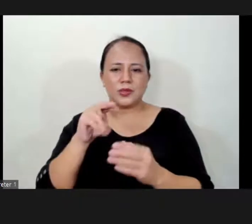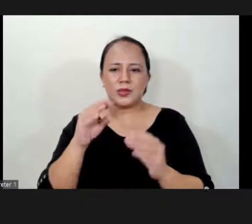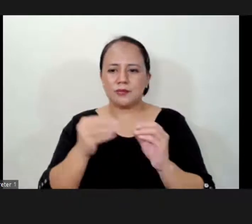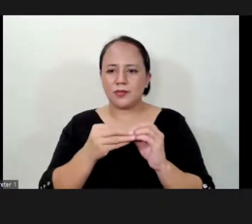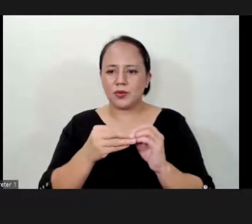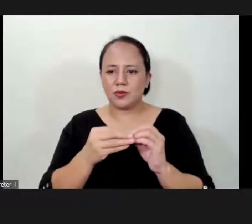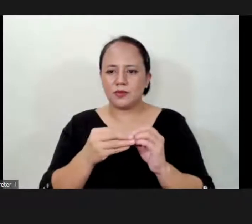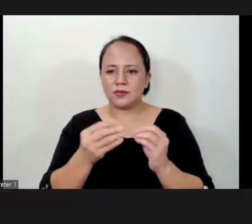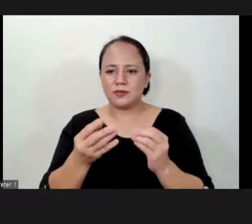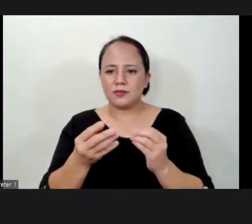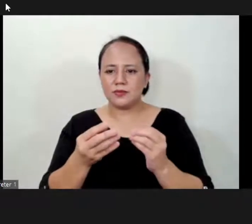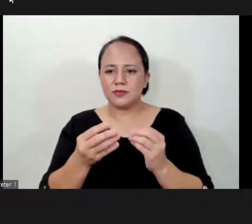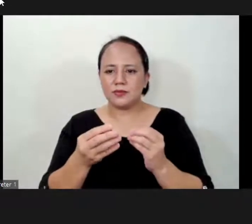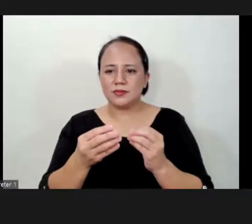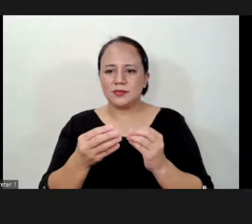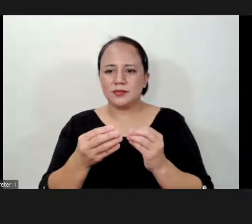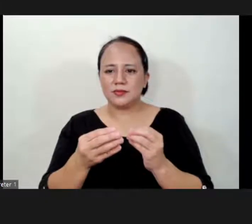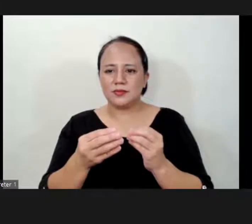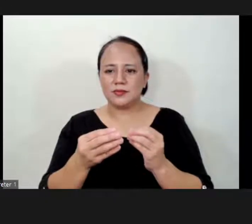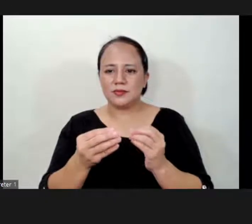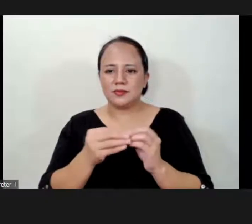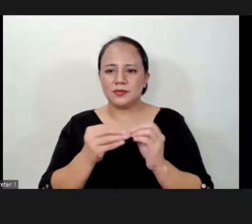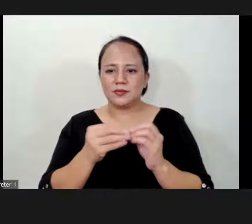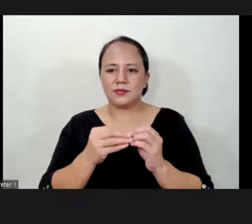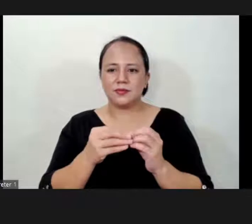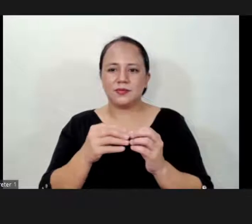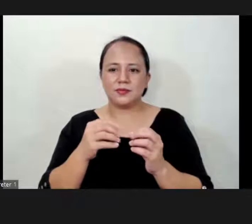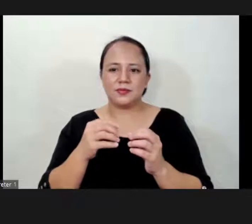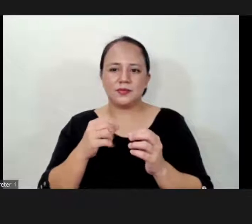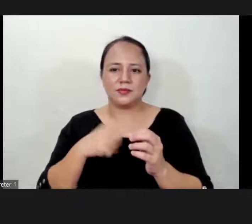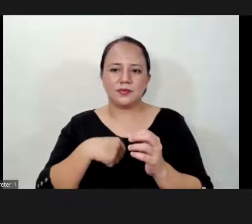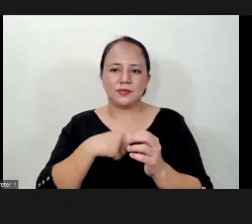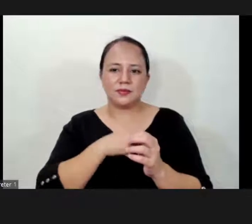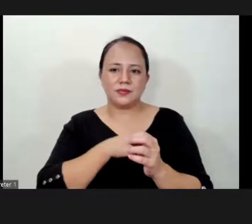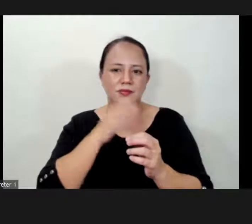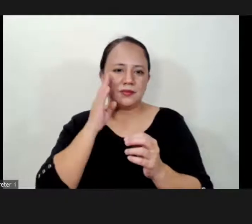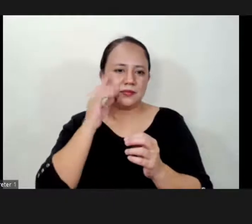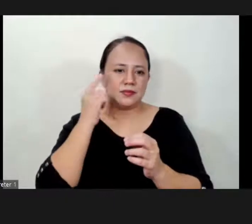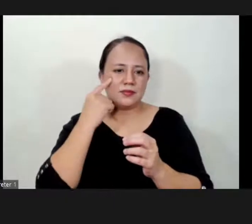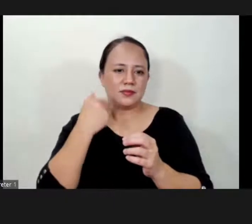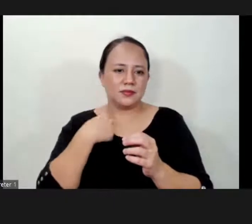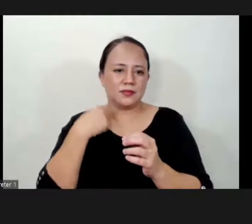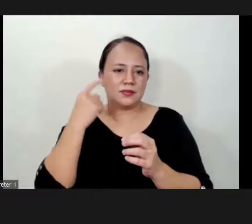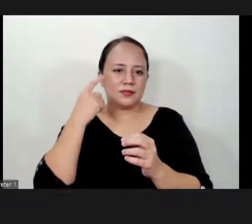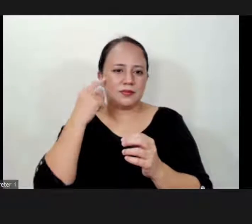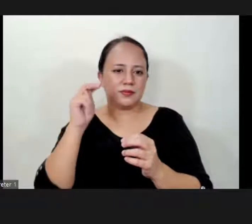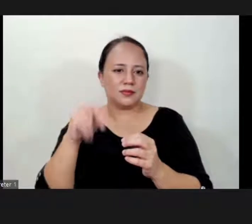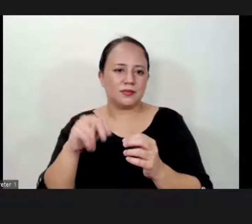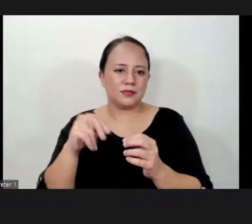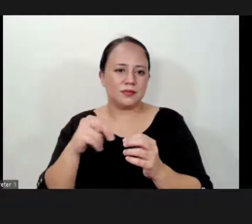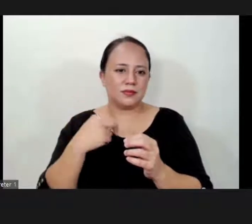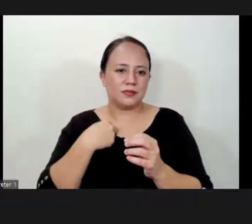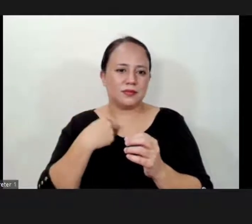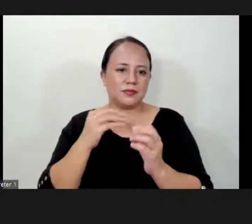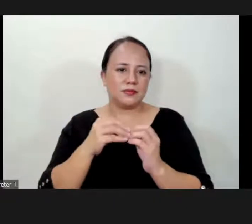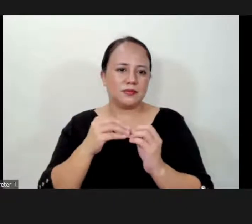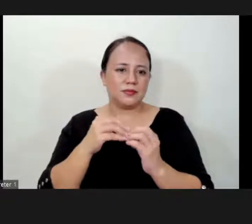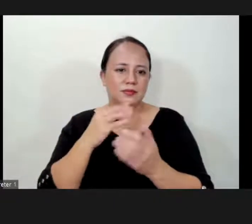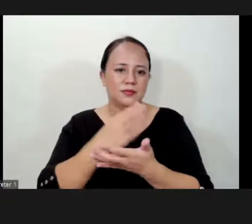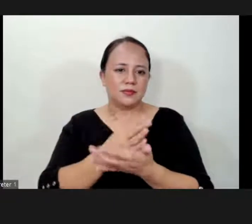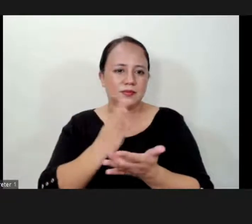need more, Senator Go. So I think we have to have we should push for more